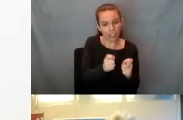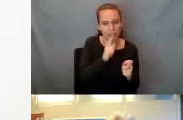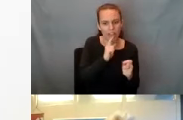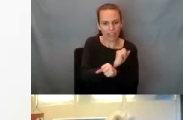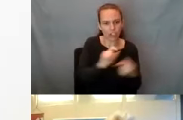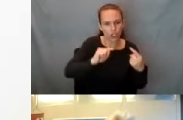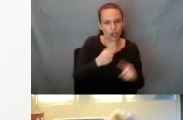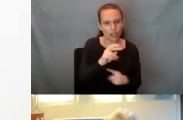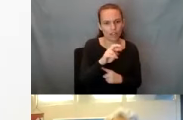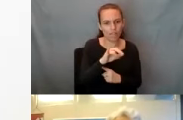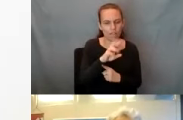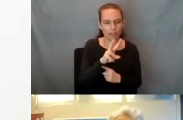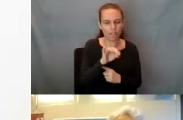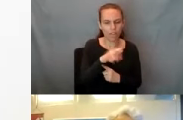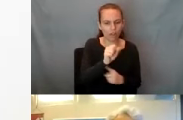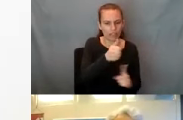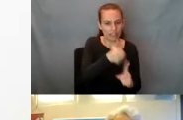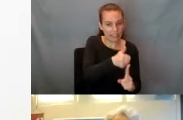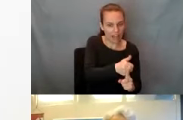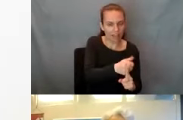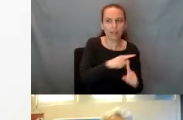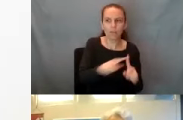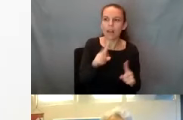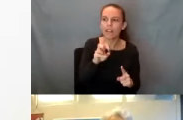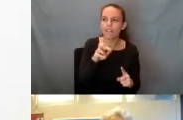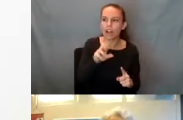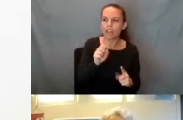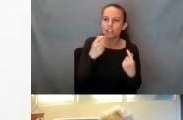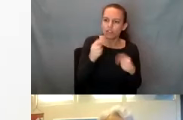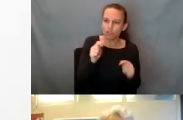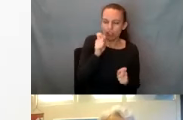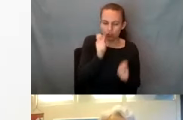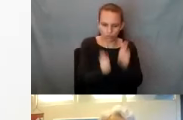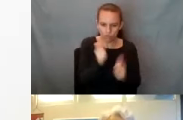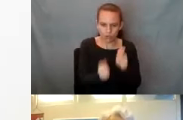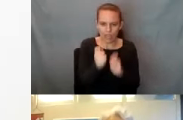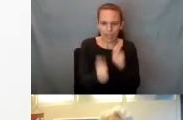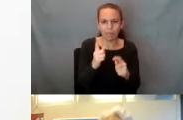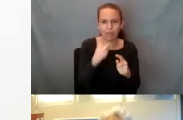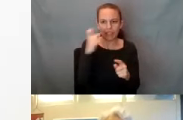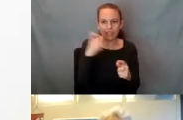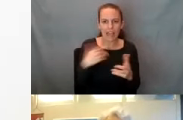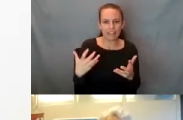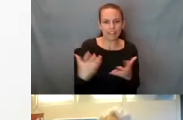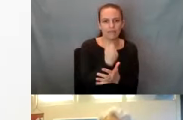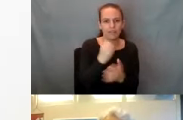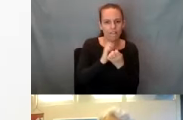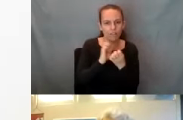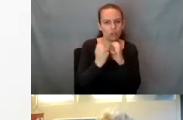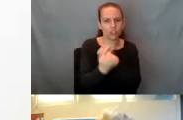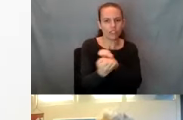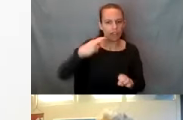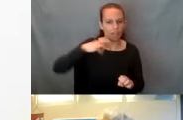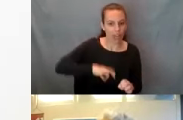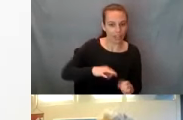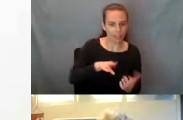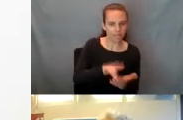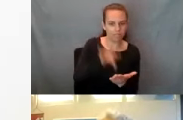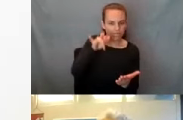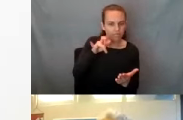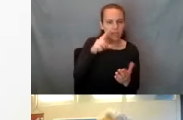accumulate mutations which give it an advantage, an evolutionary advantage, make them more transmissible, easier to